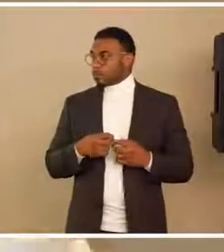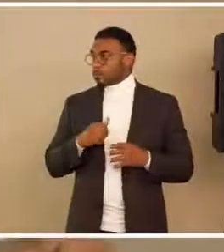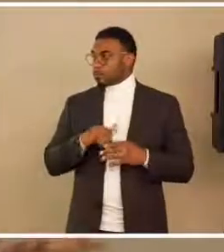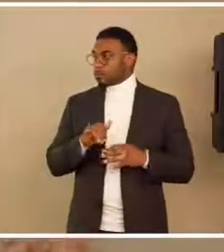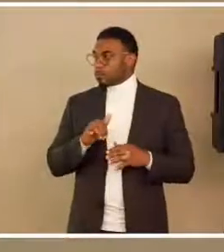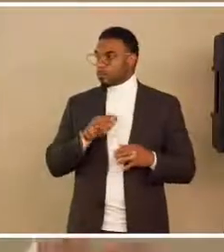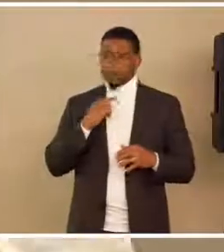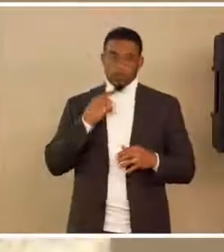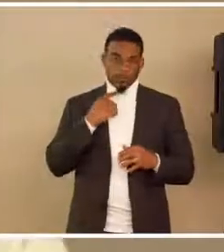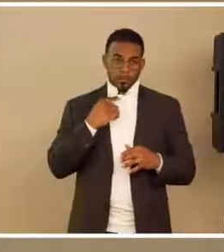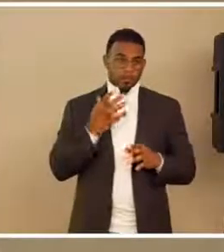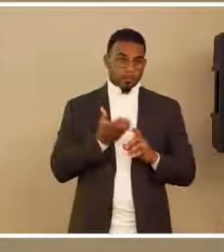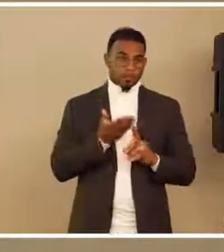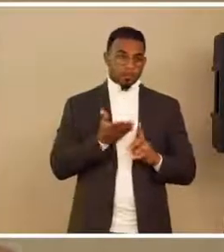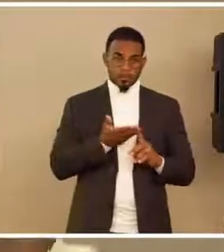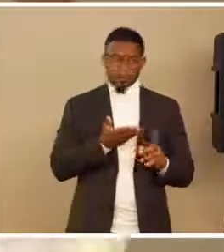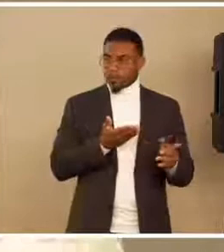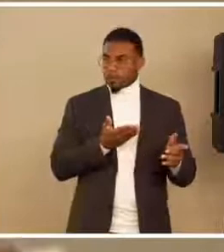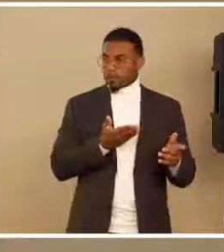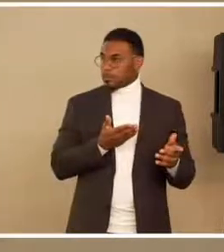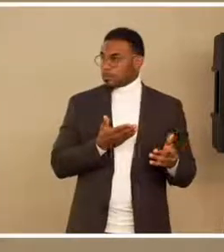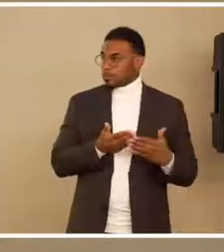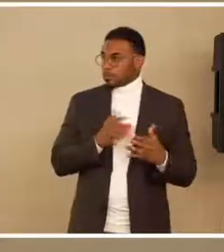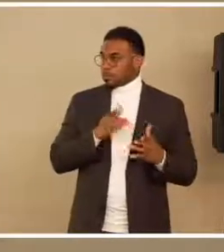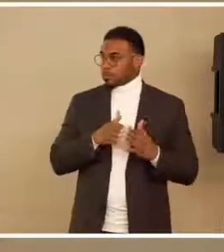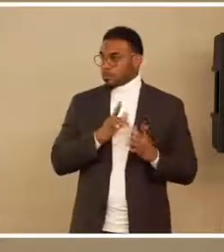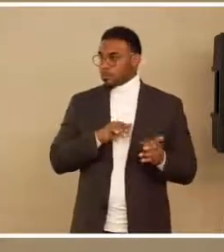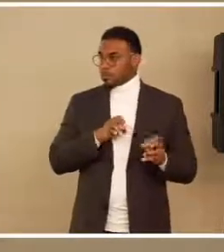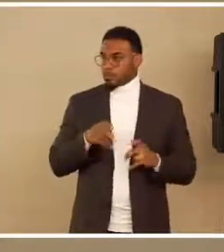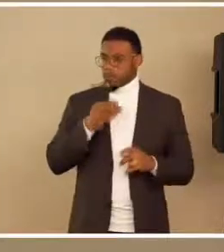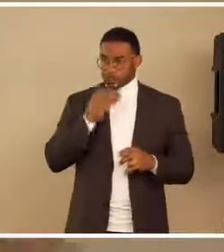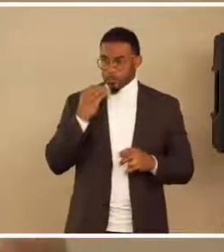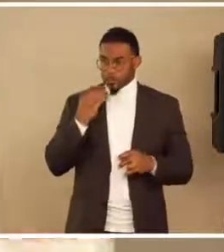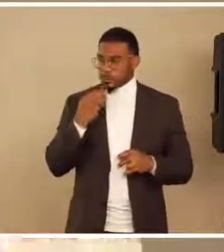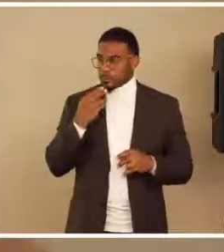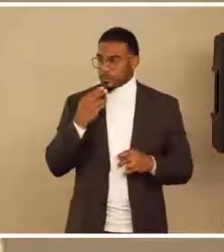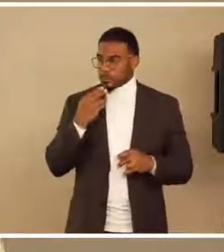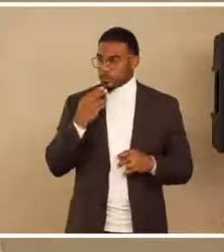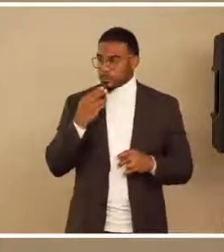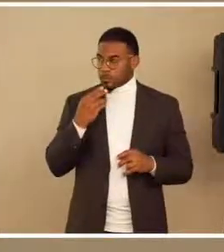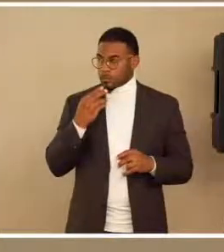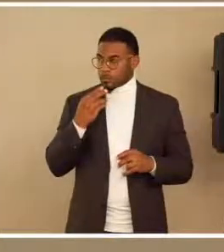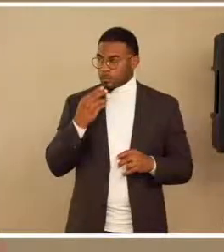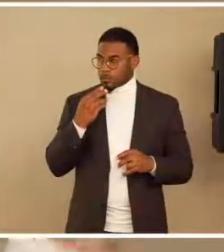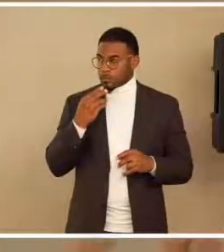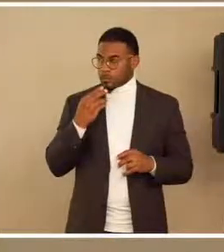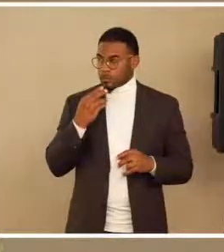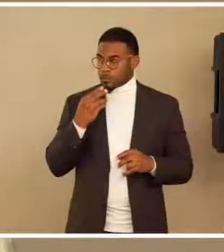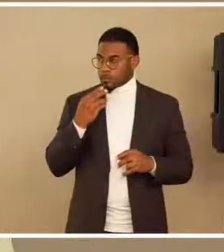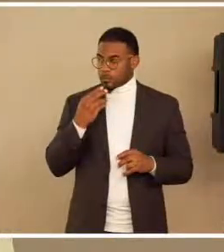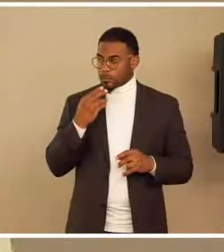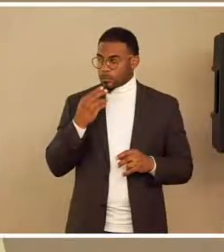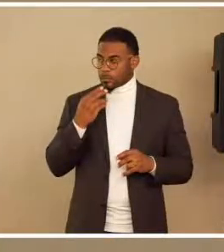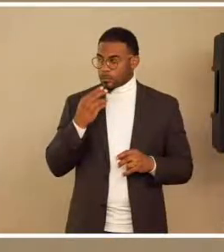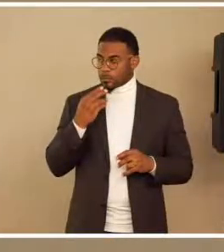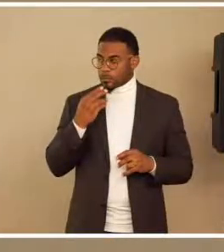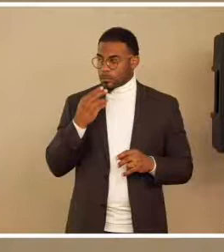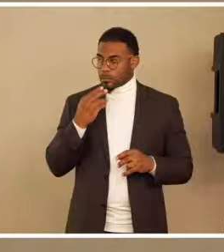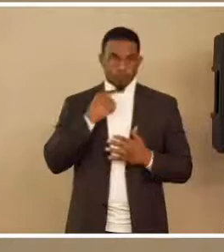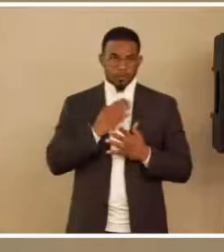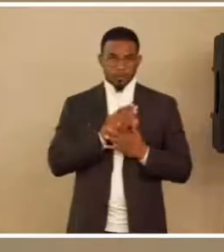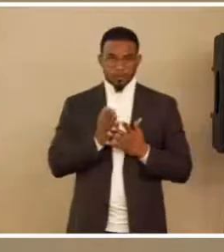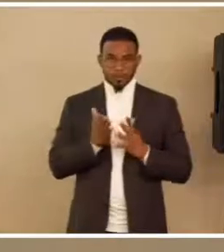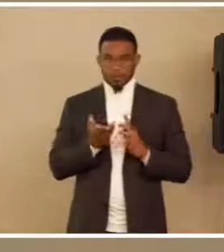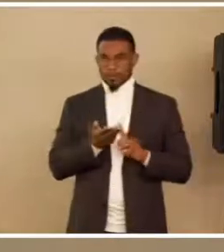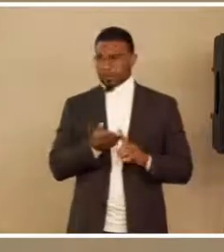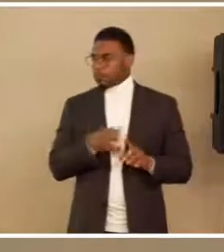in their accents to get the Priya has to come home, and Jose has to come home. She'd go through the panoply of accents to